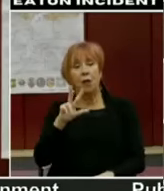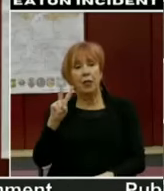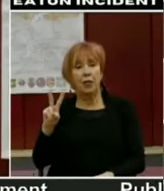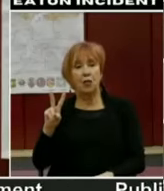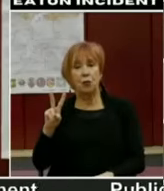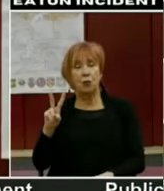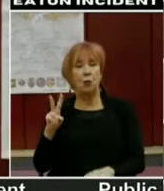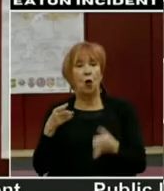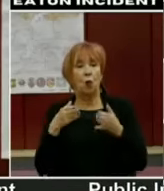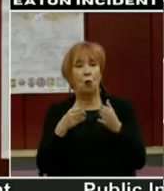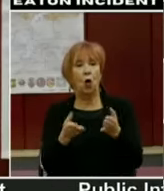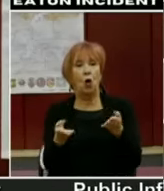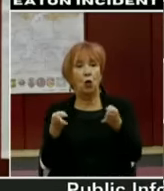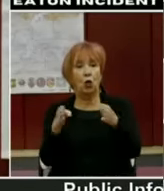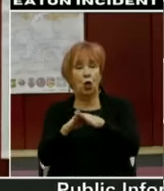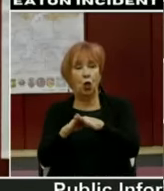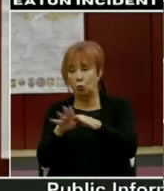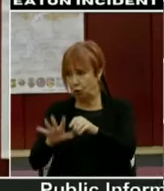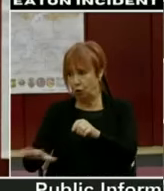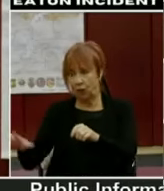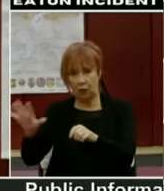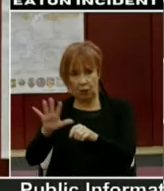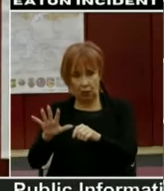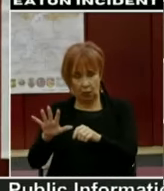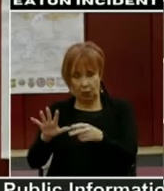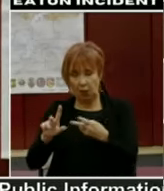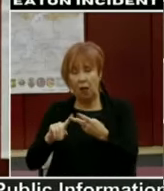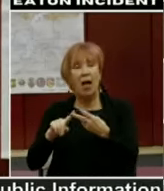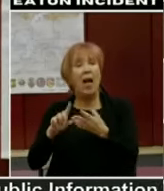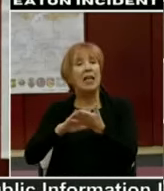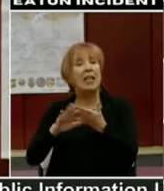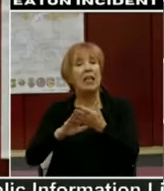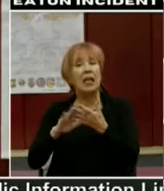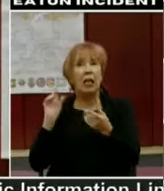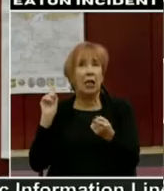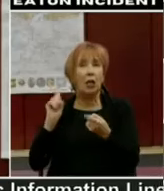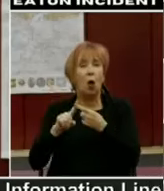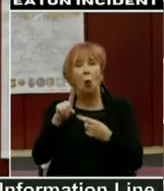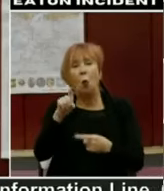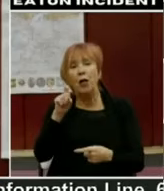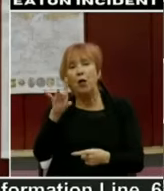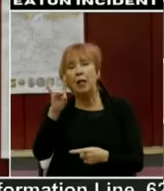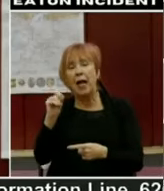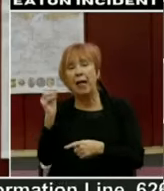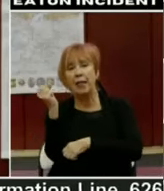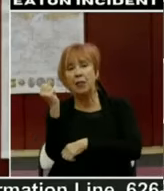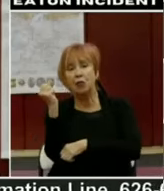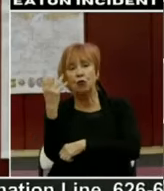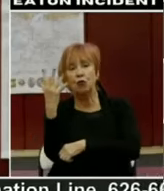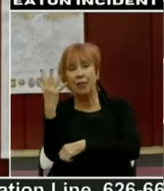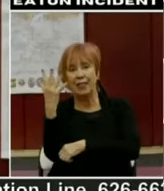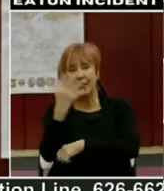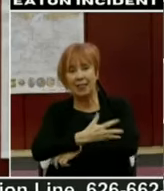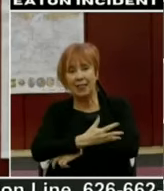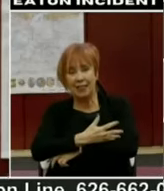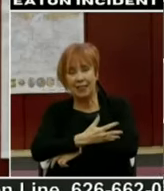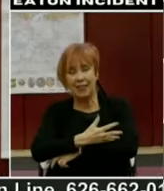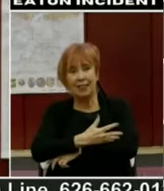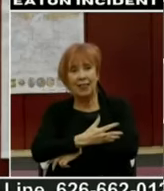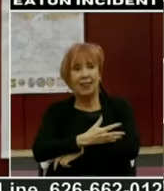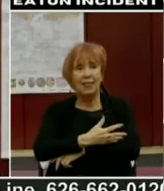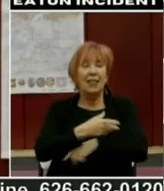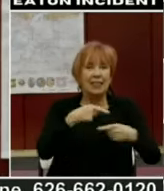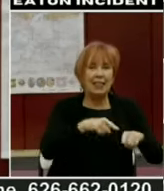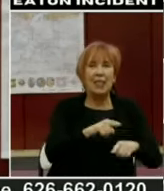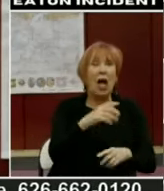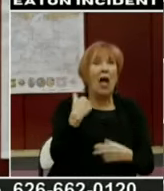road enclosures in the unincorporated area. We've cleared some 180 trees so far out of 372 that need to be removed. We